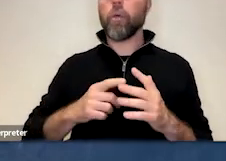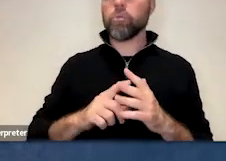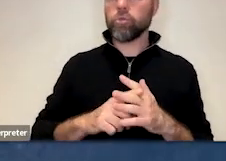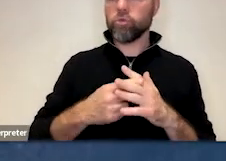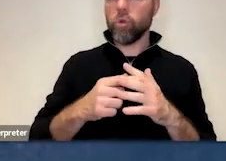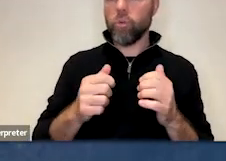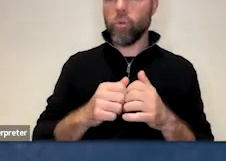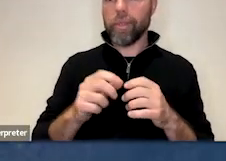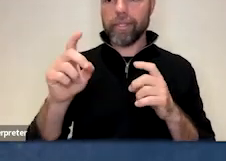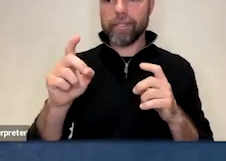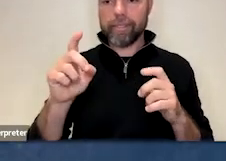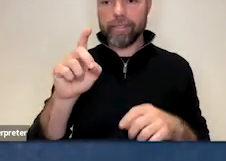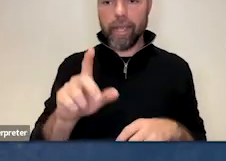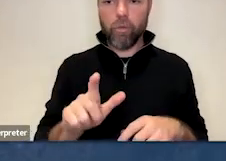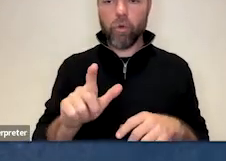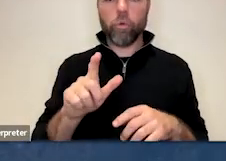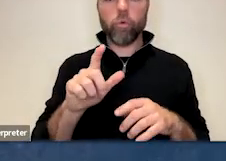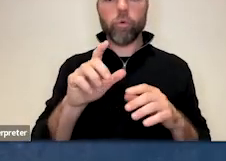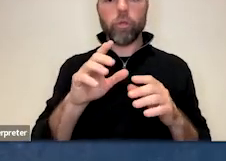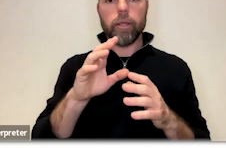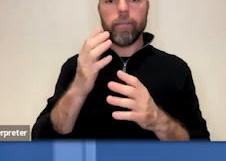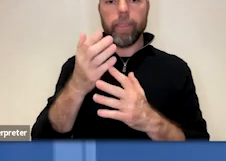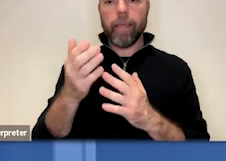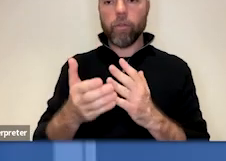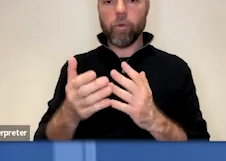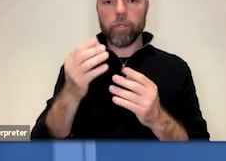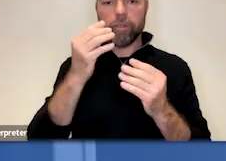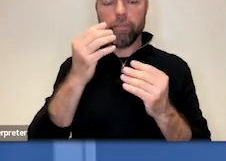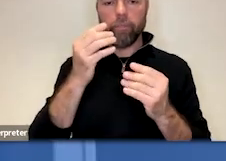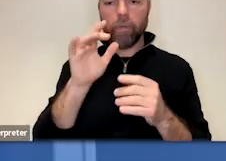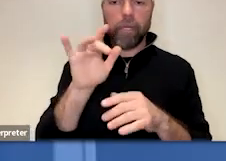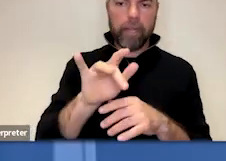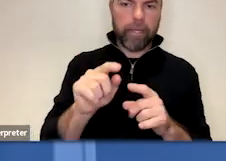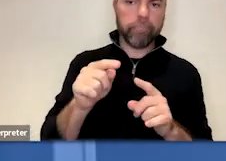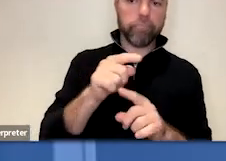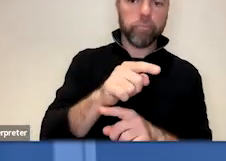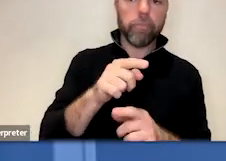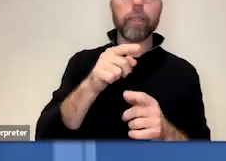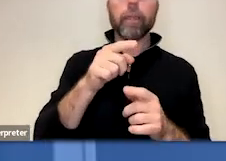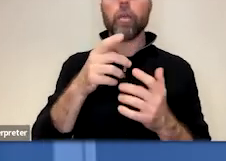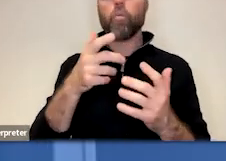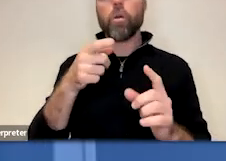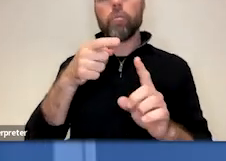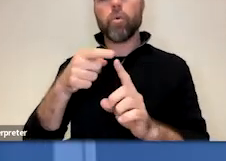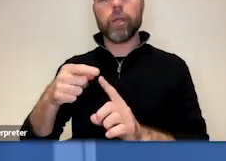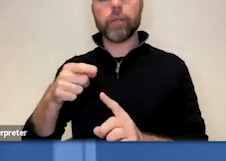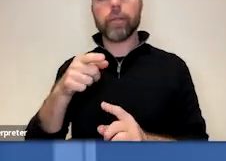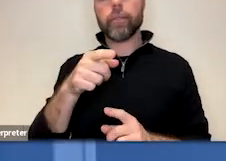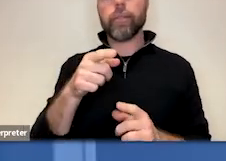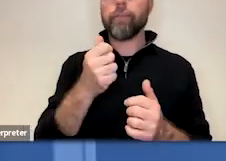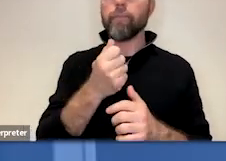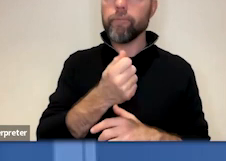our download data or data catalog section, and I'm going to click on over to that. And I want to point out that there are